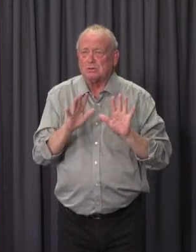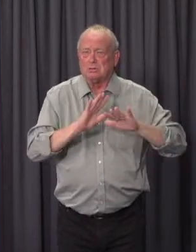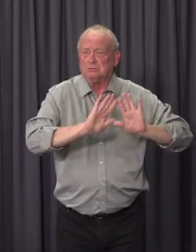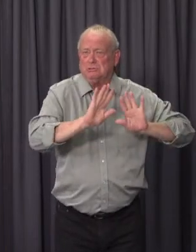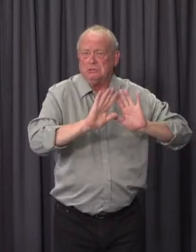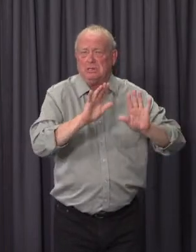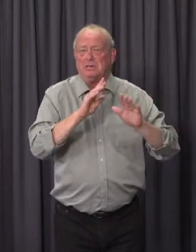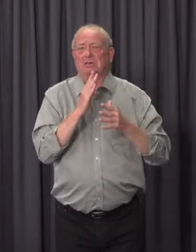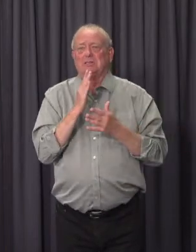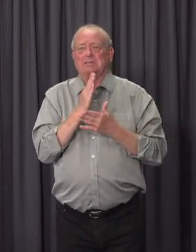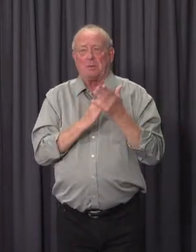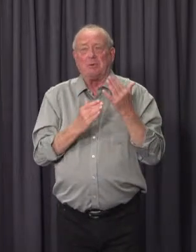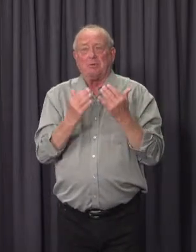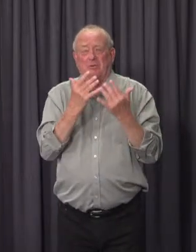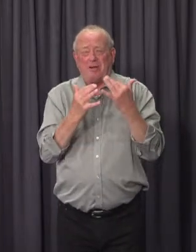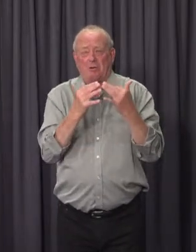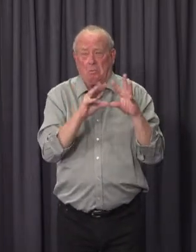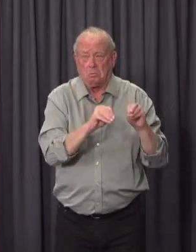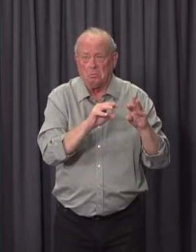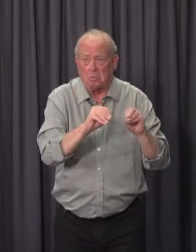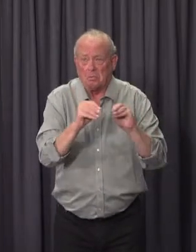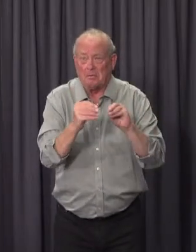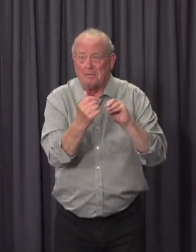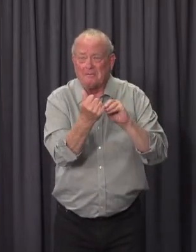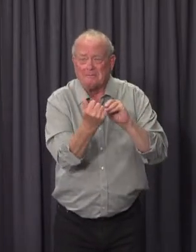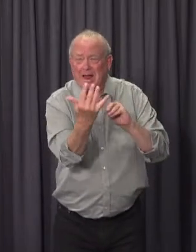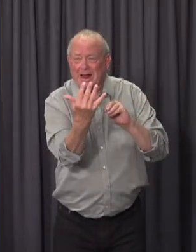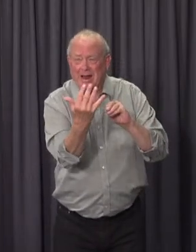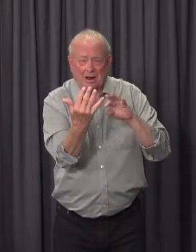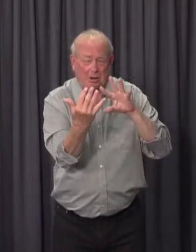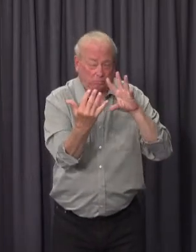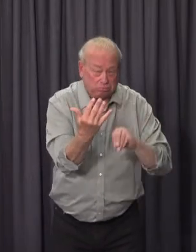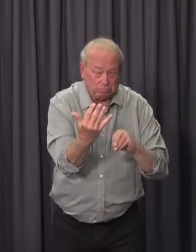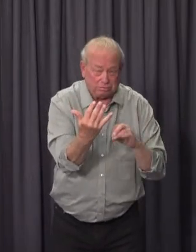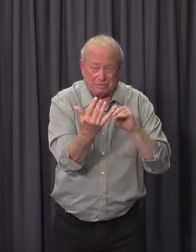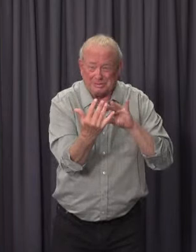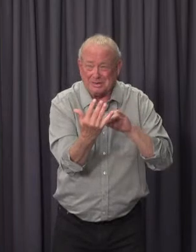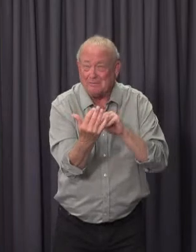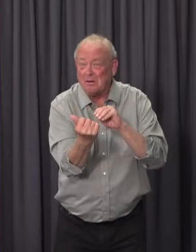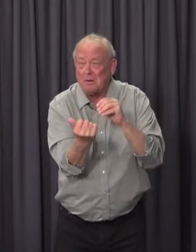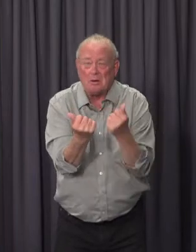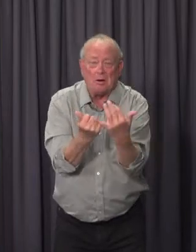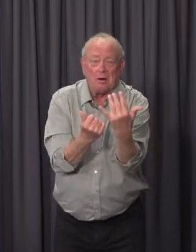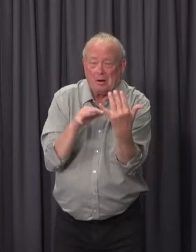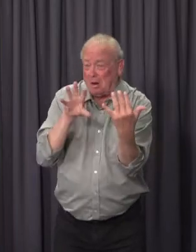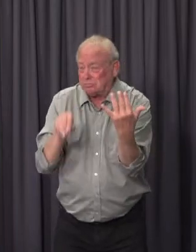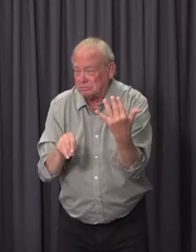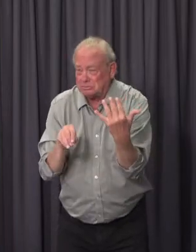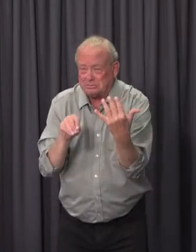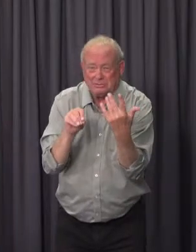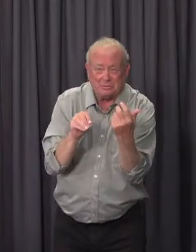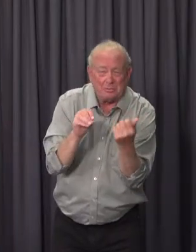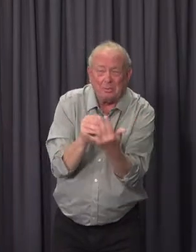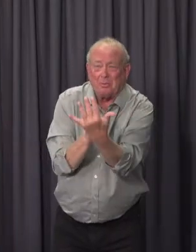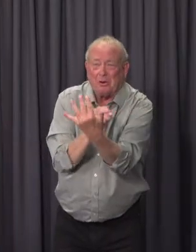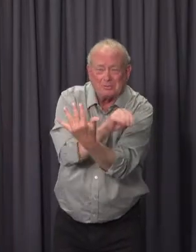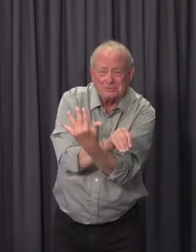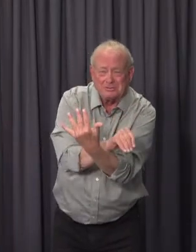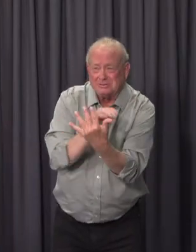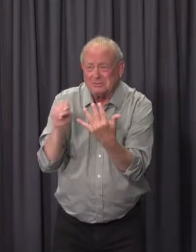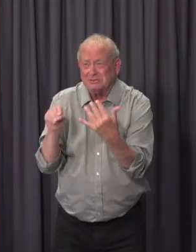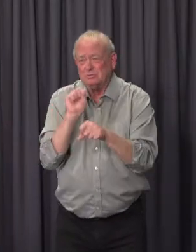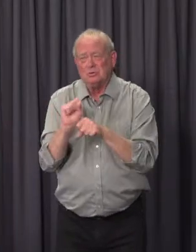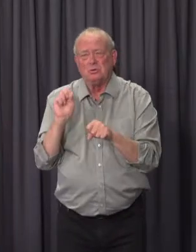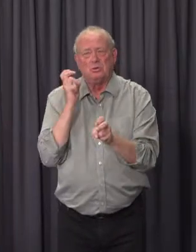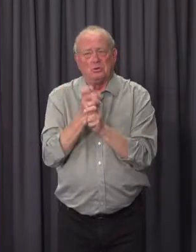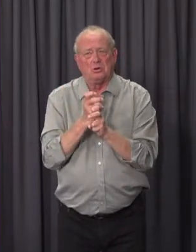inside the perimeter that could still flare up and show activity. So it has been a lot of work on the ground